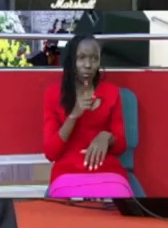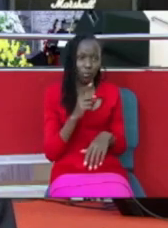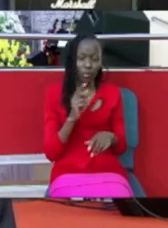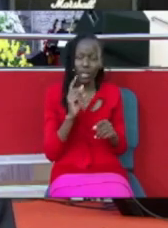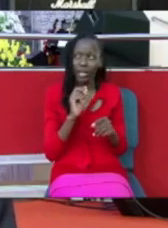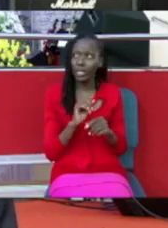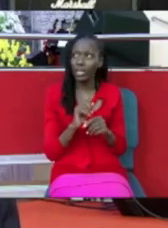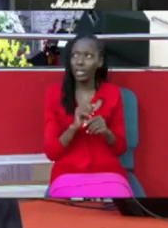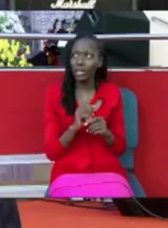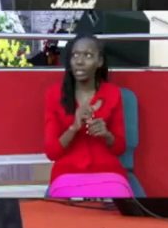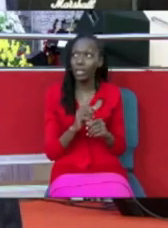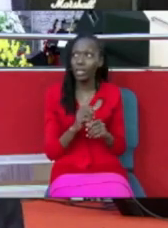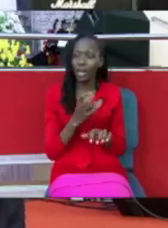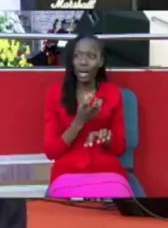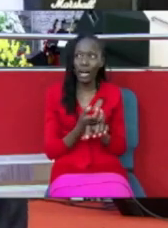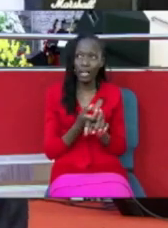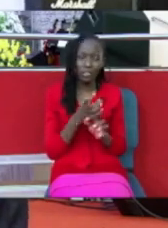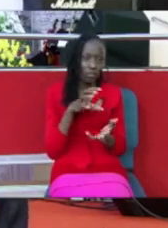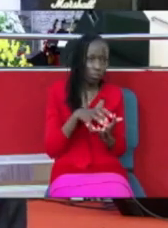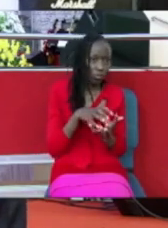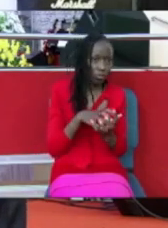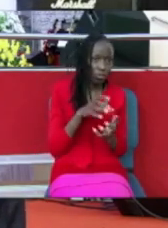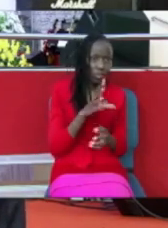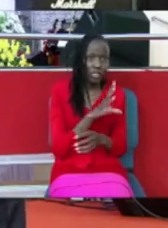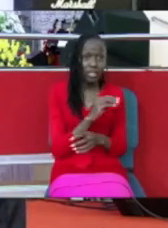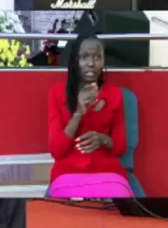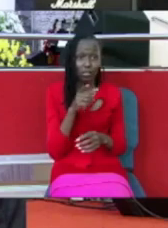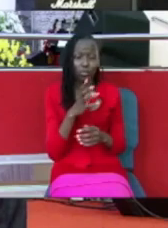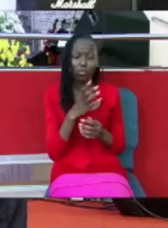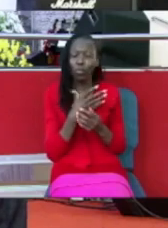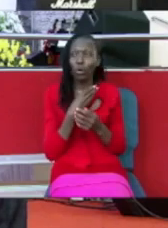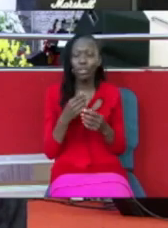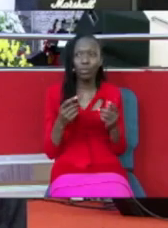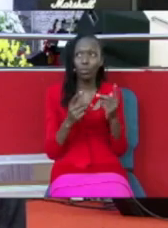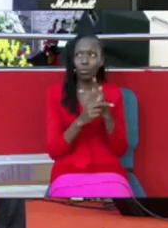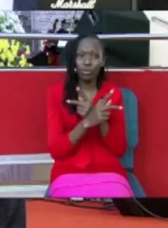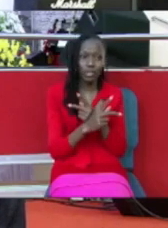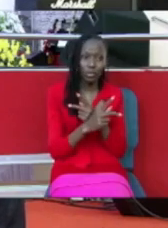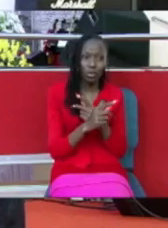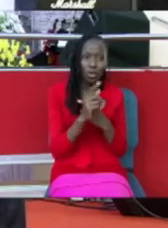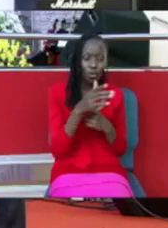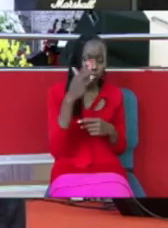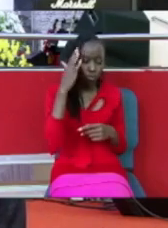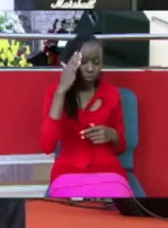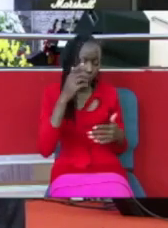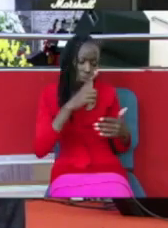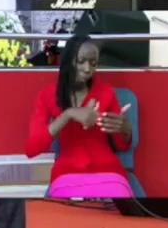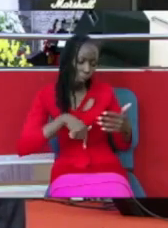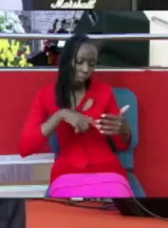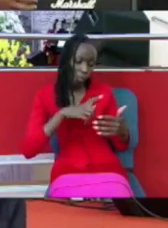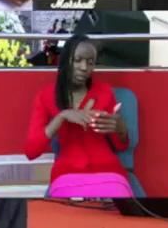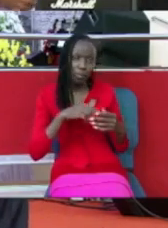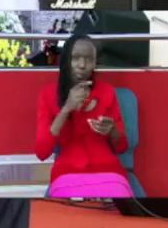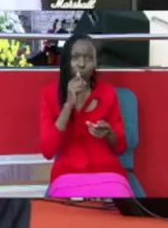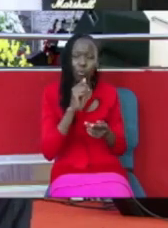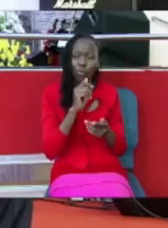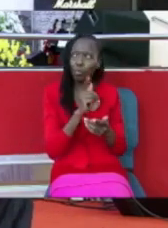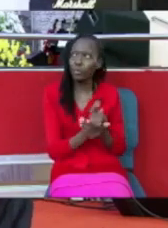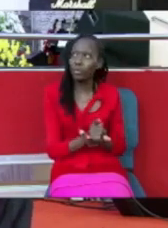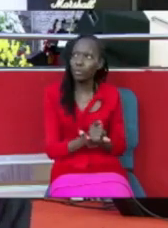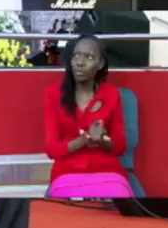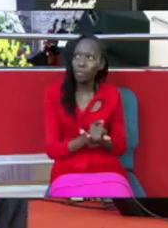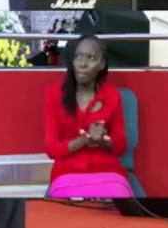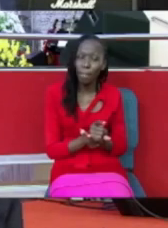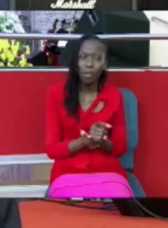want protection. Na wakati uko katika hatari unataka usalama. You know what promise to claim. Unajua ahadi ya kuweza kuitisha. When you